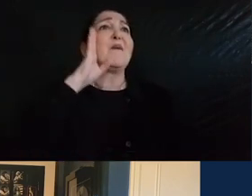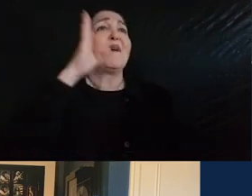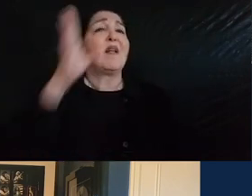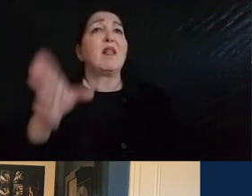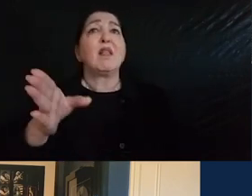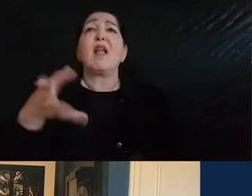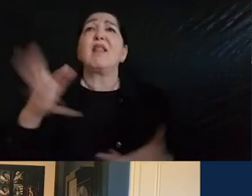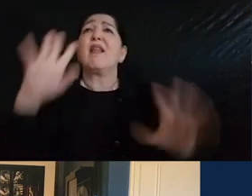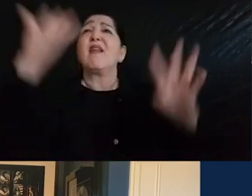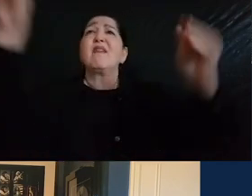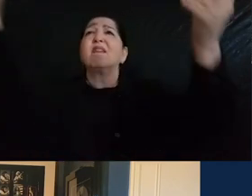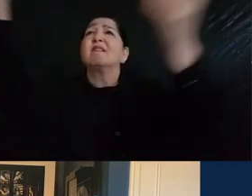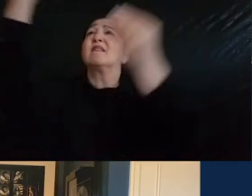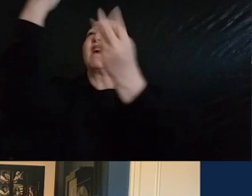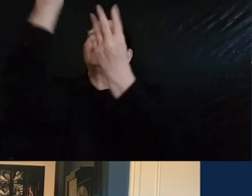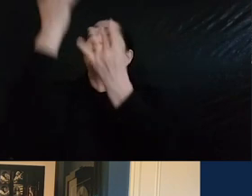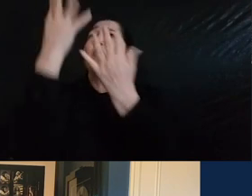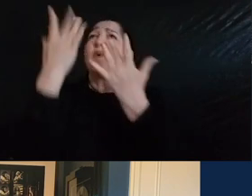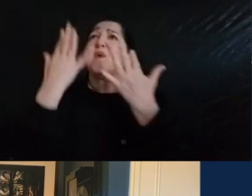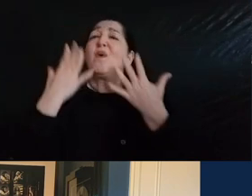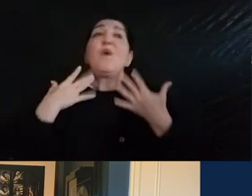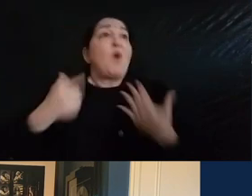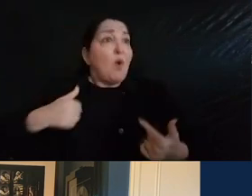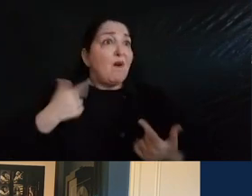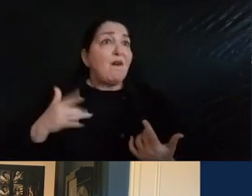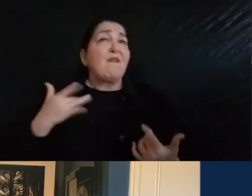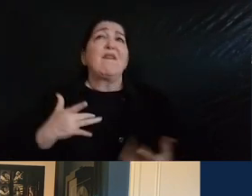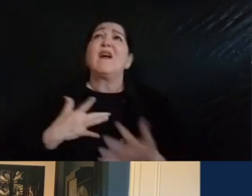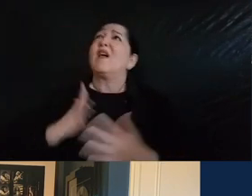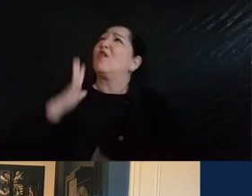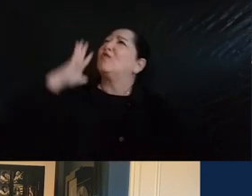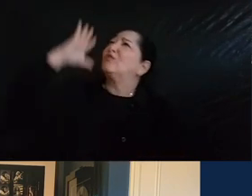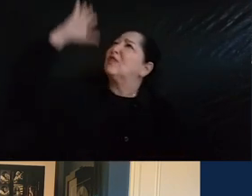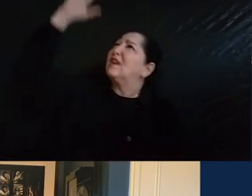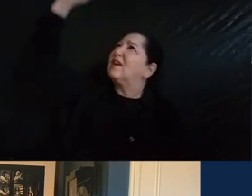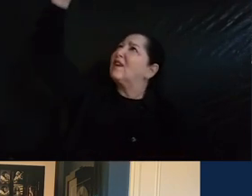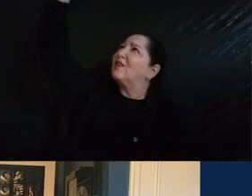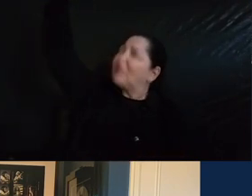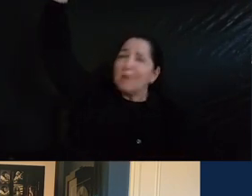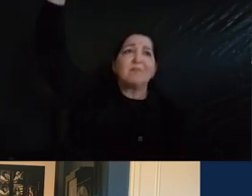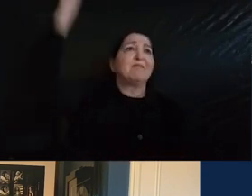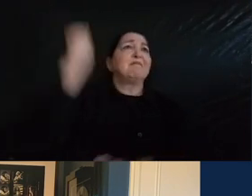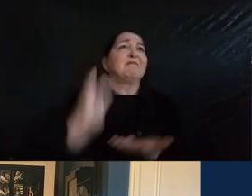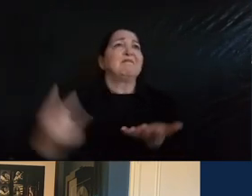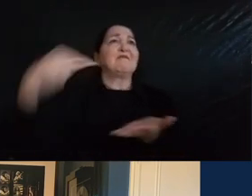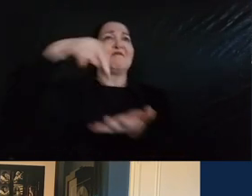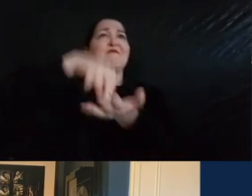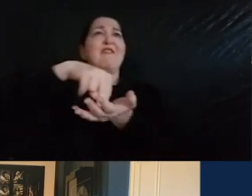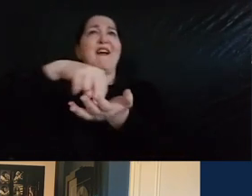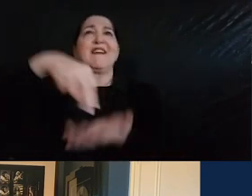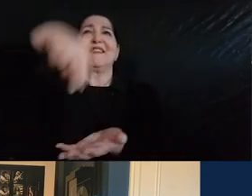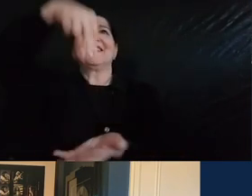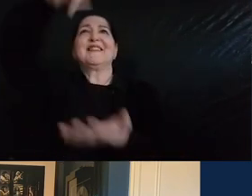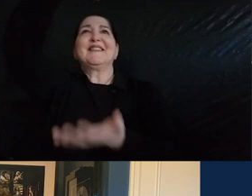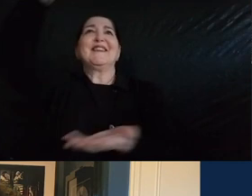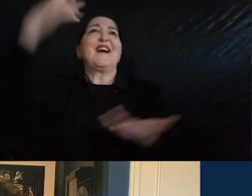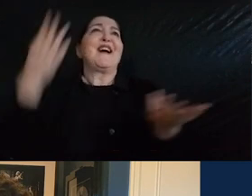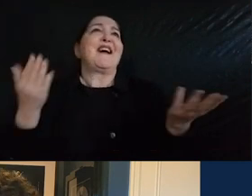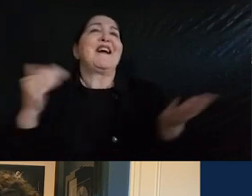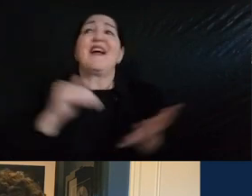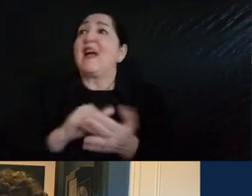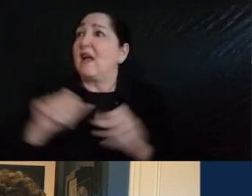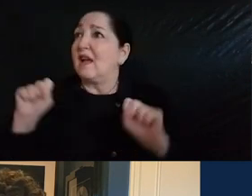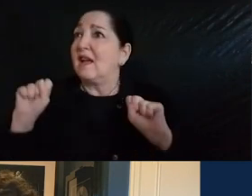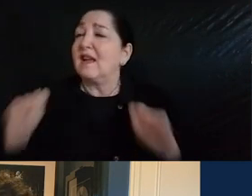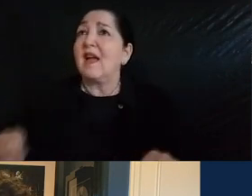you reach up and you rise again. Lift your head and look around, you will